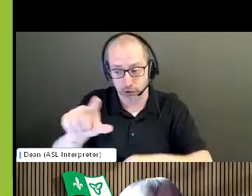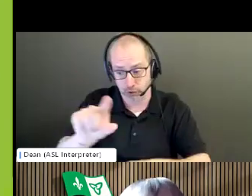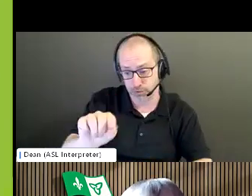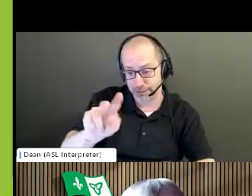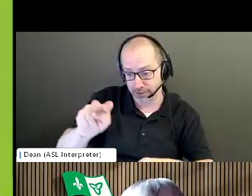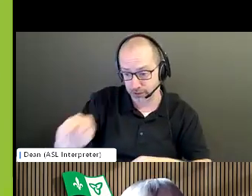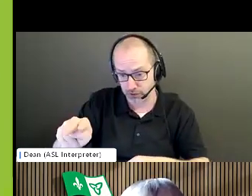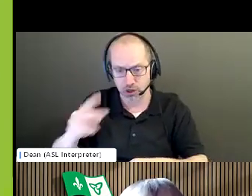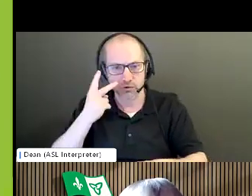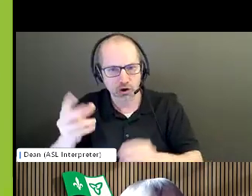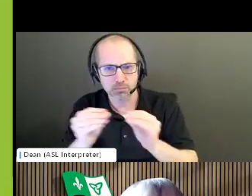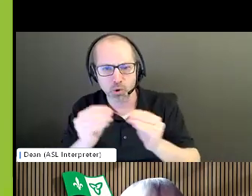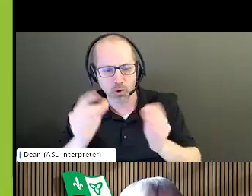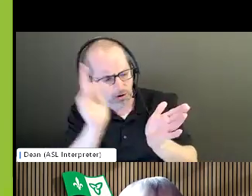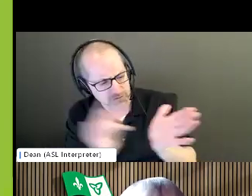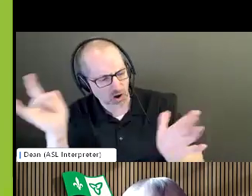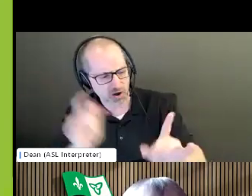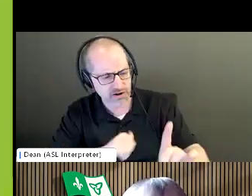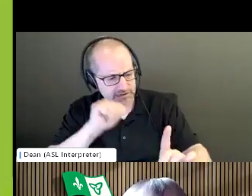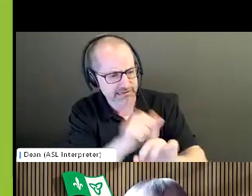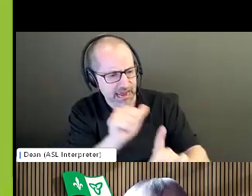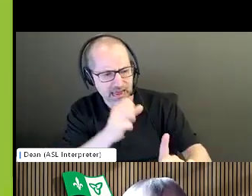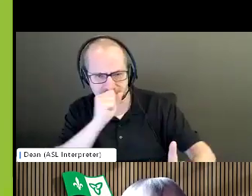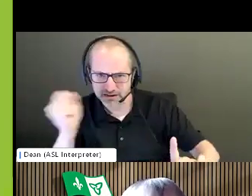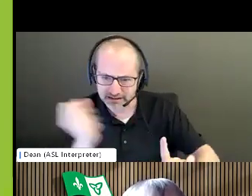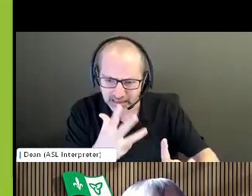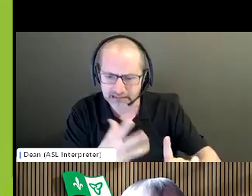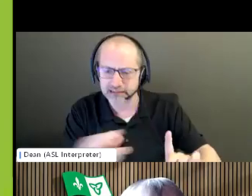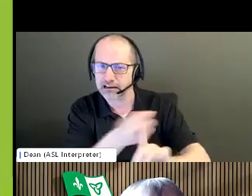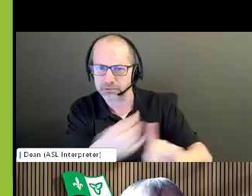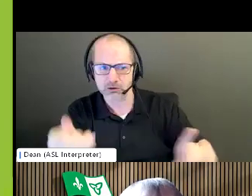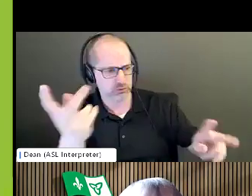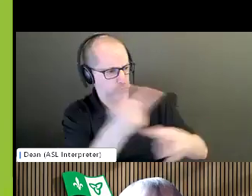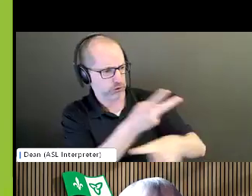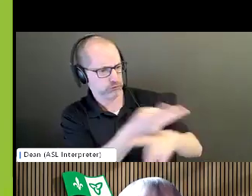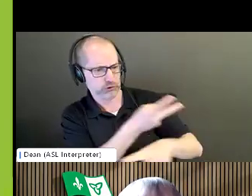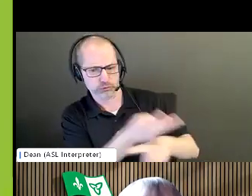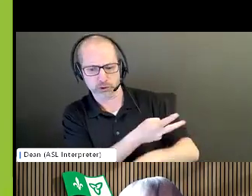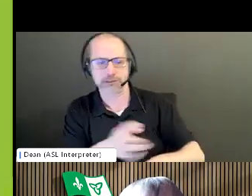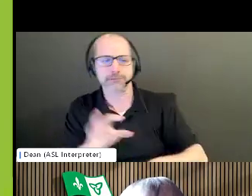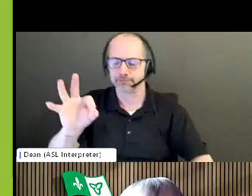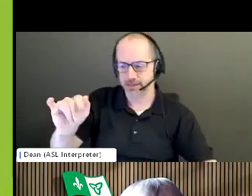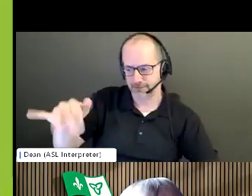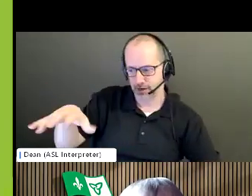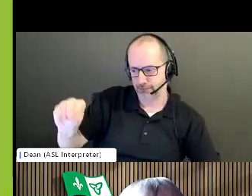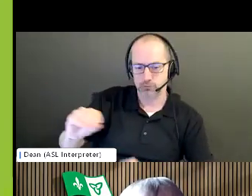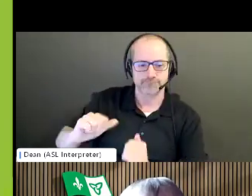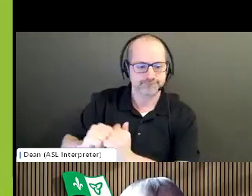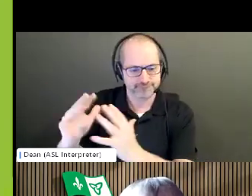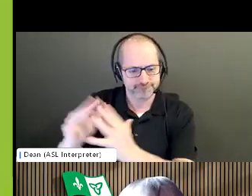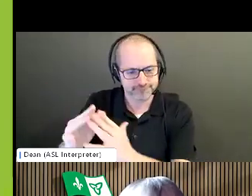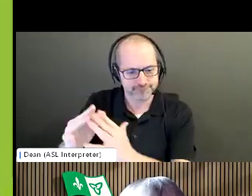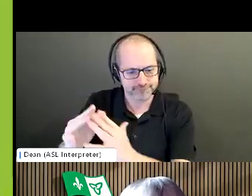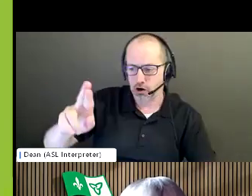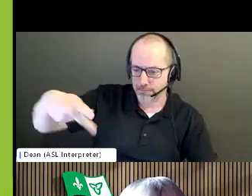cases of fraud, scams, neglect, and abuse, as we have all seen, FAFO launched the RP-MAFO to better